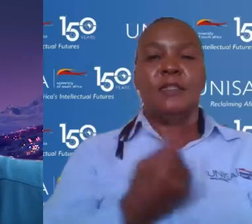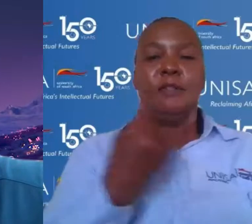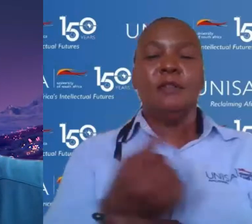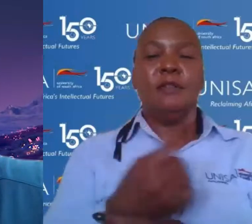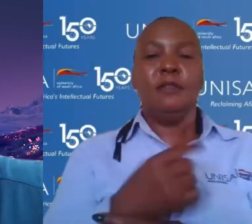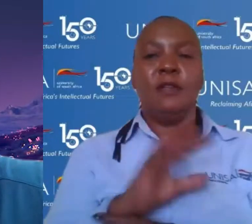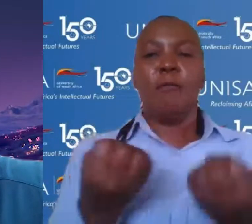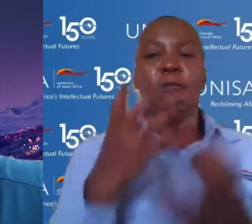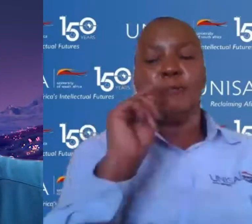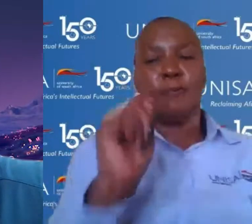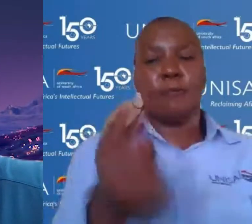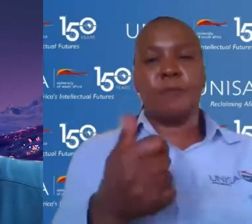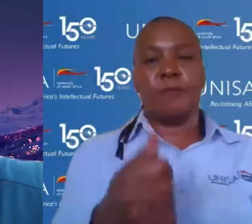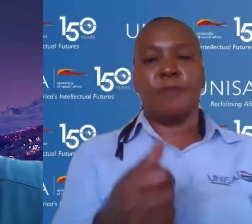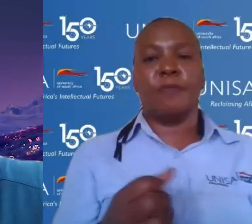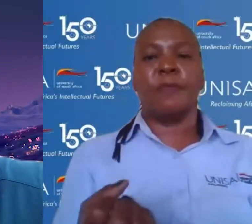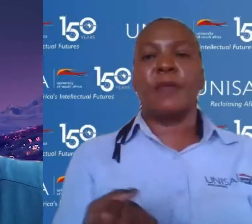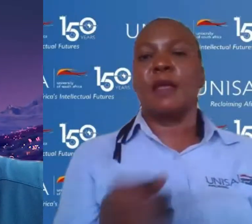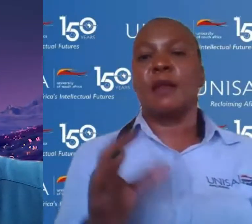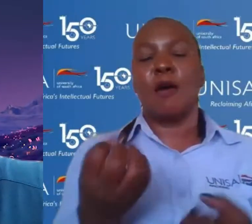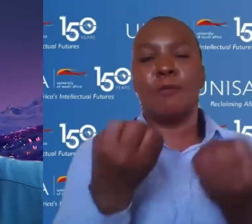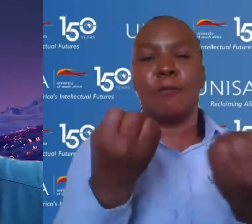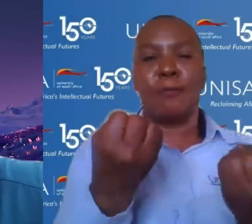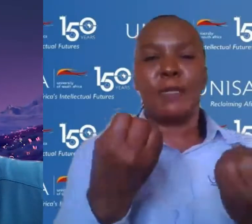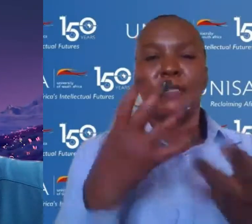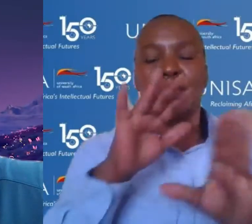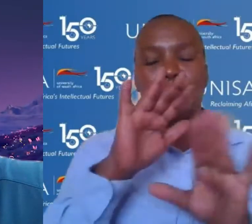much you still have